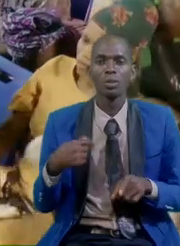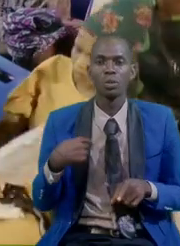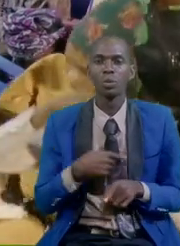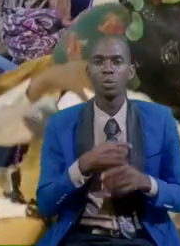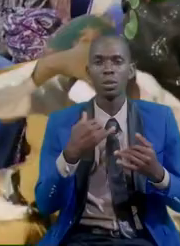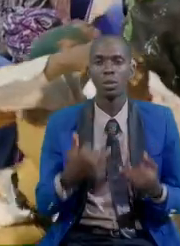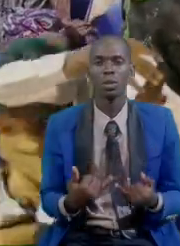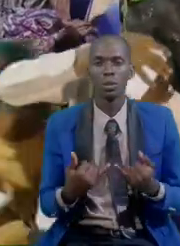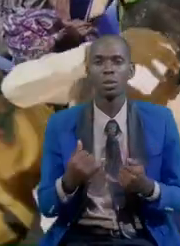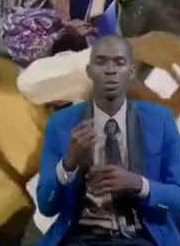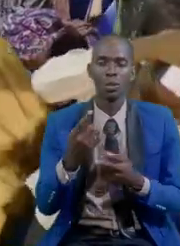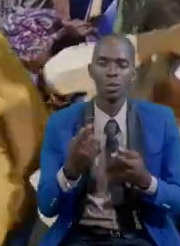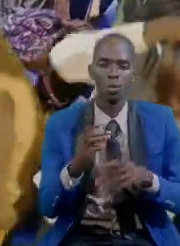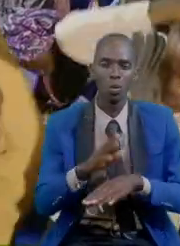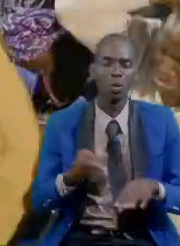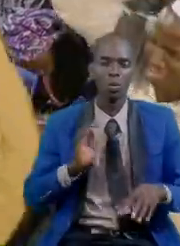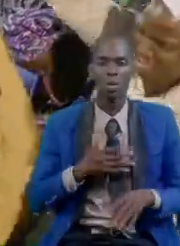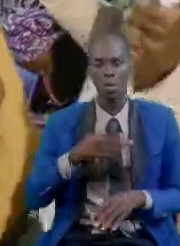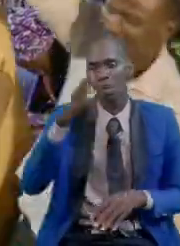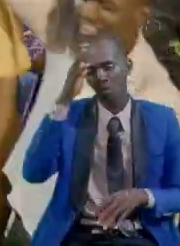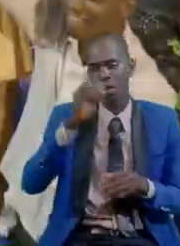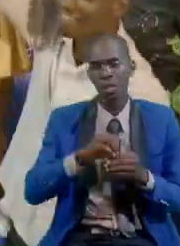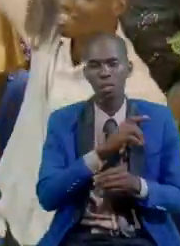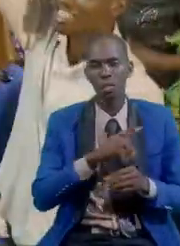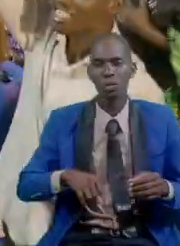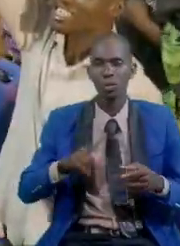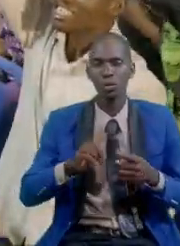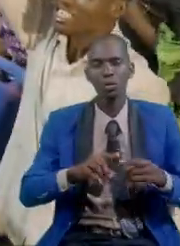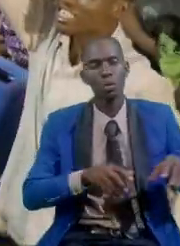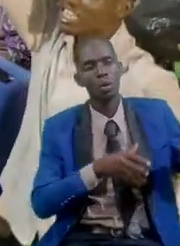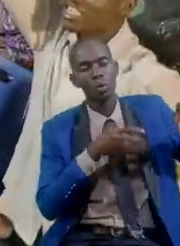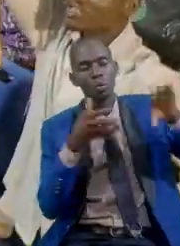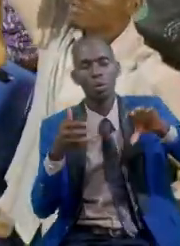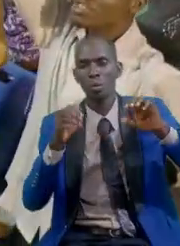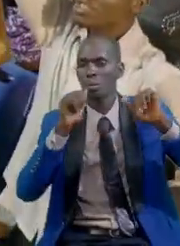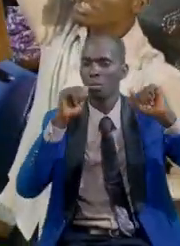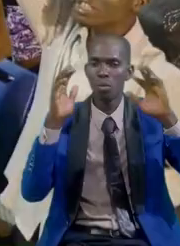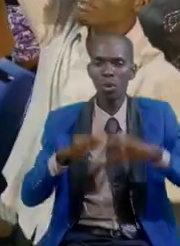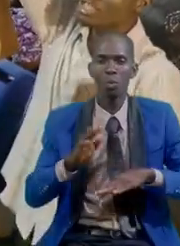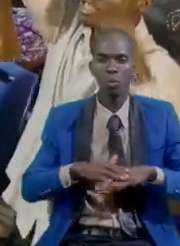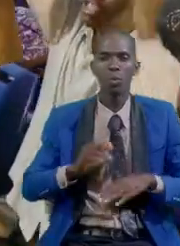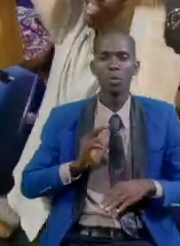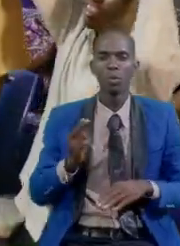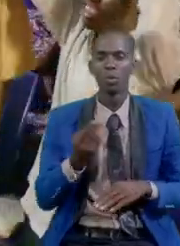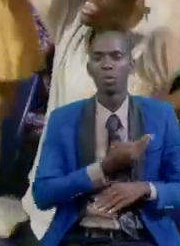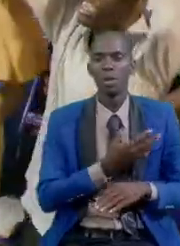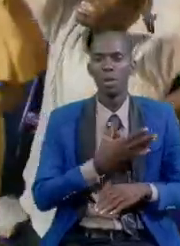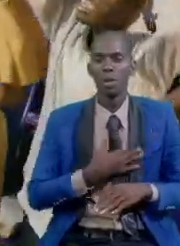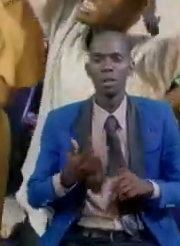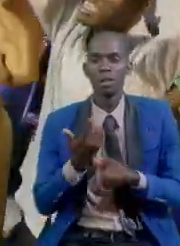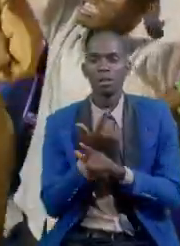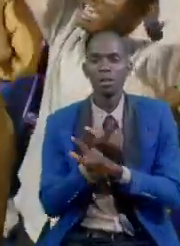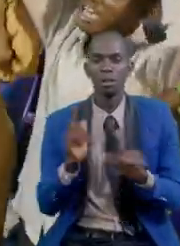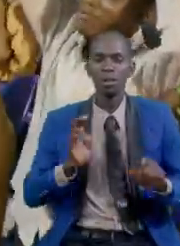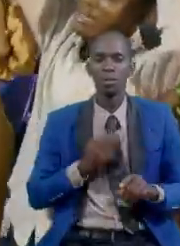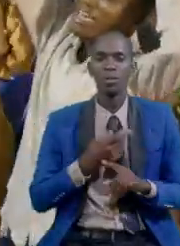and the Lord to come and shower blessings upon us, pray for us, and liberate us from every yoke and